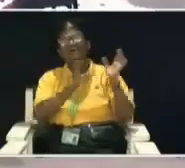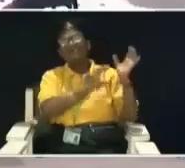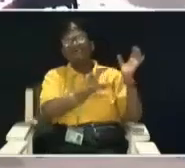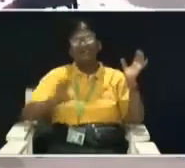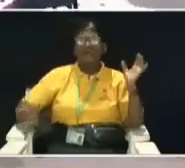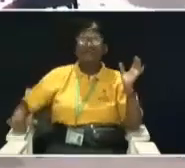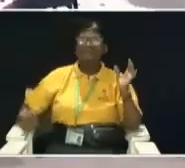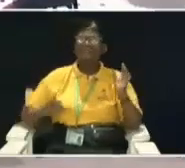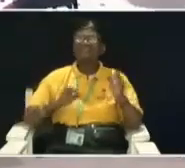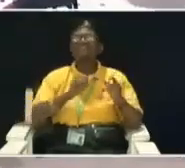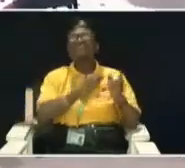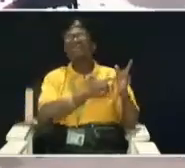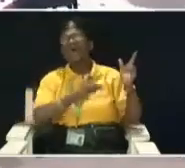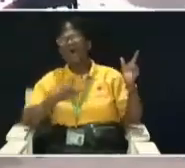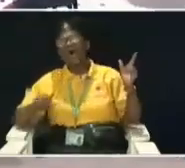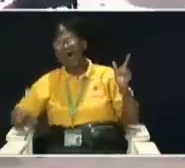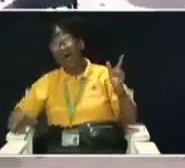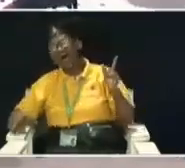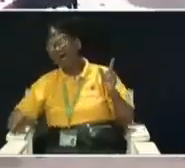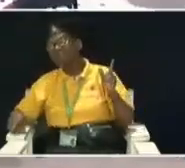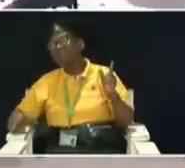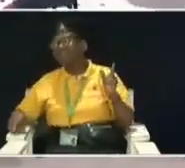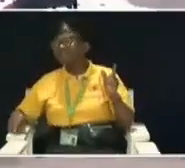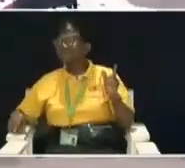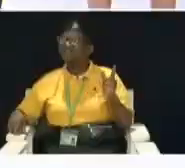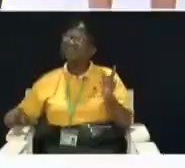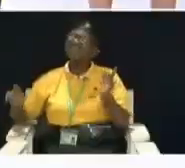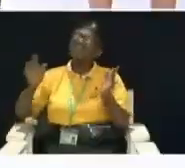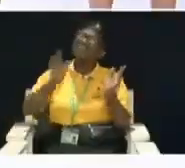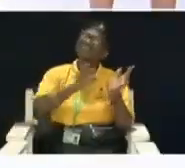Jesus Christ is Lord.